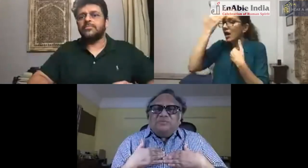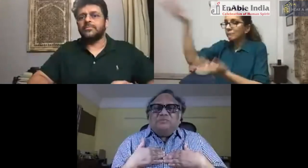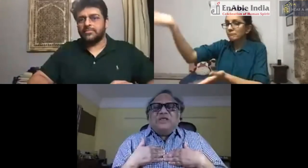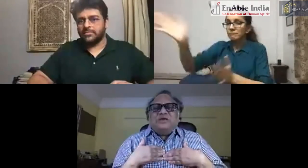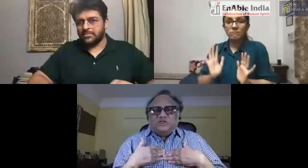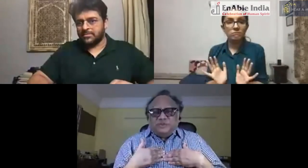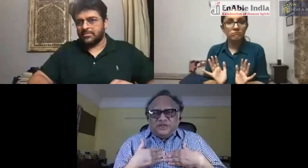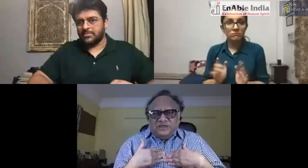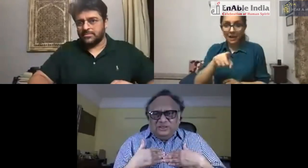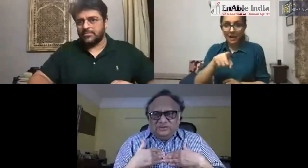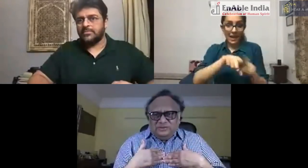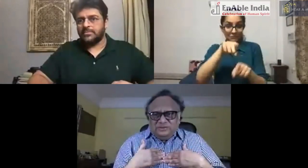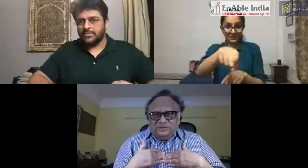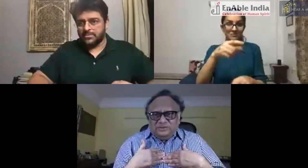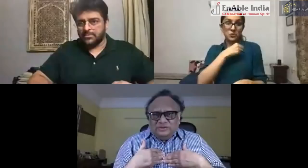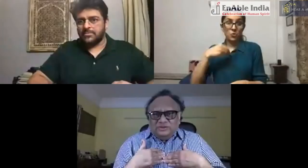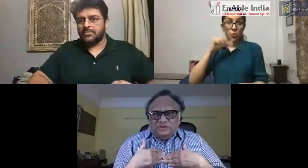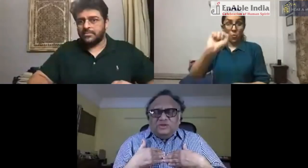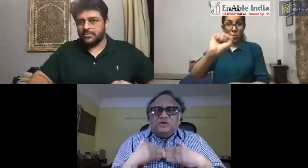Like my hospital,